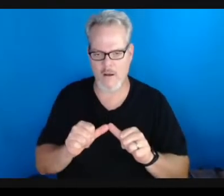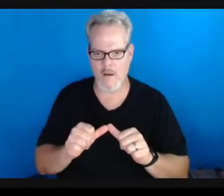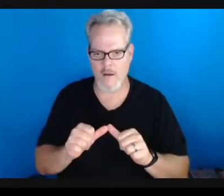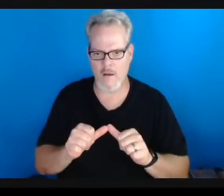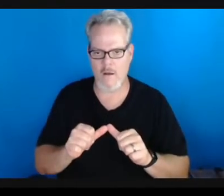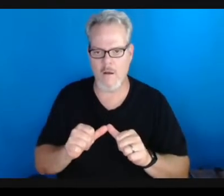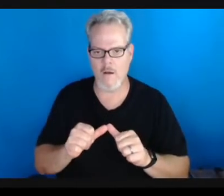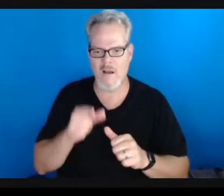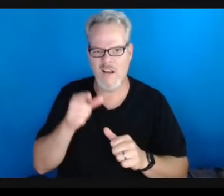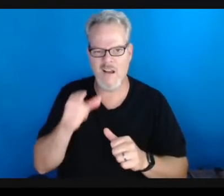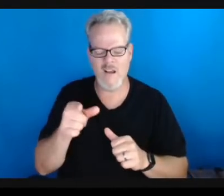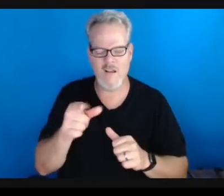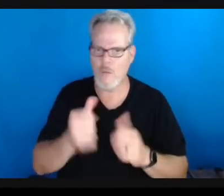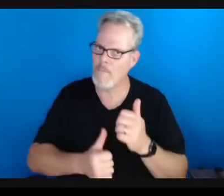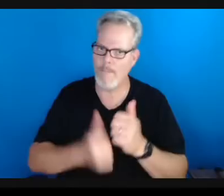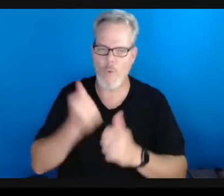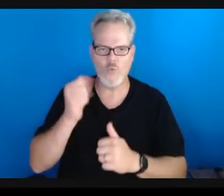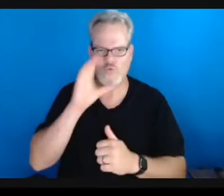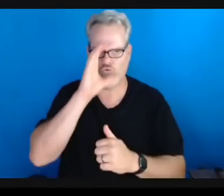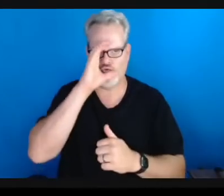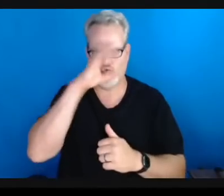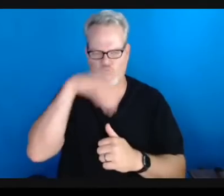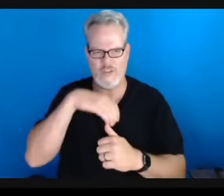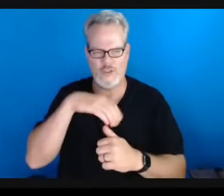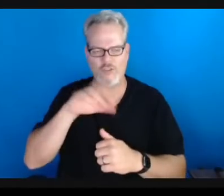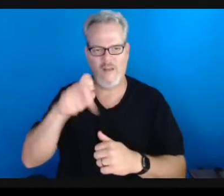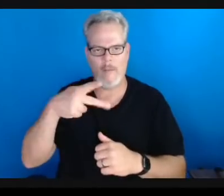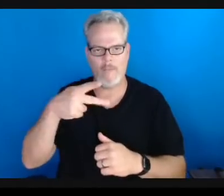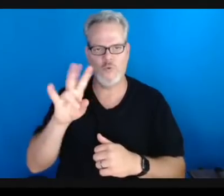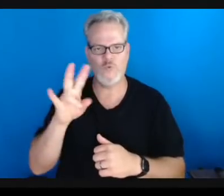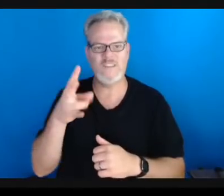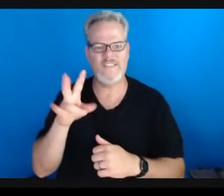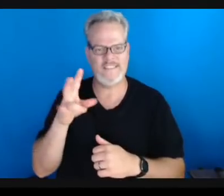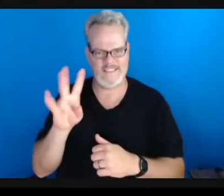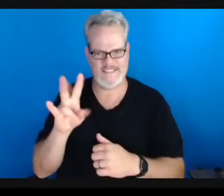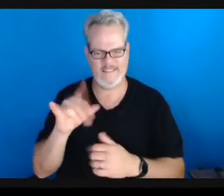most unusual episode thus far, episode 17.